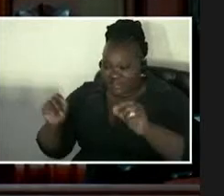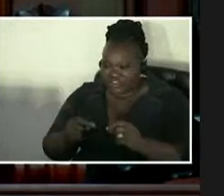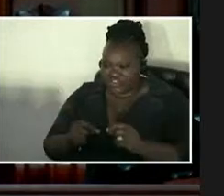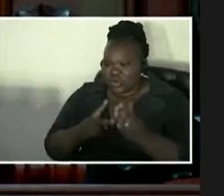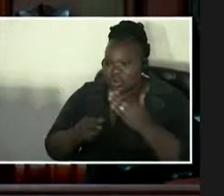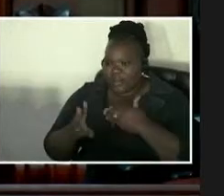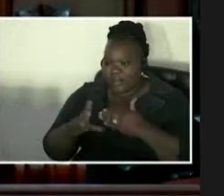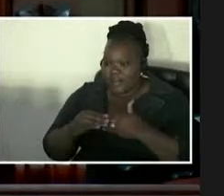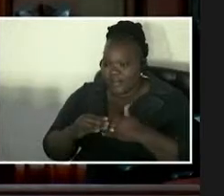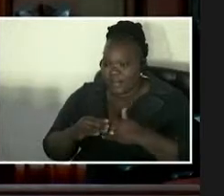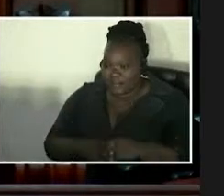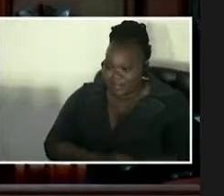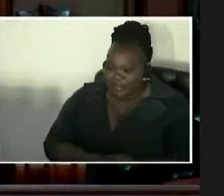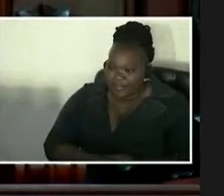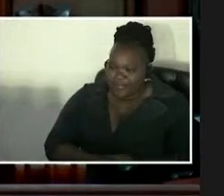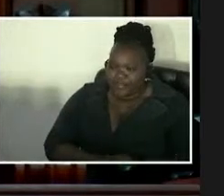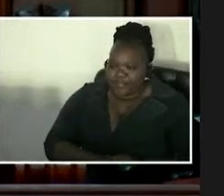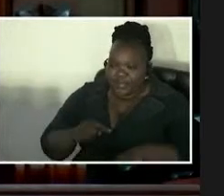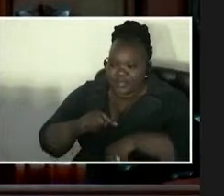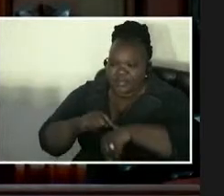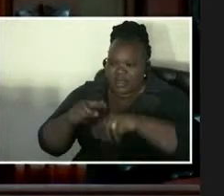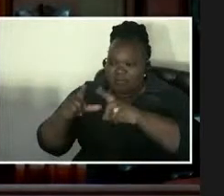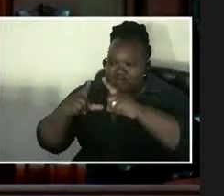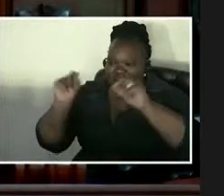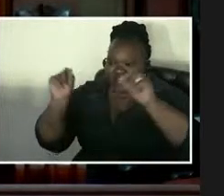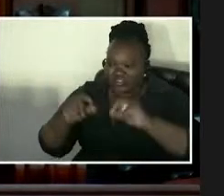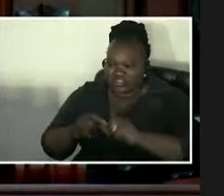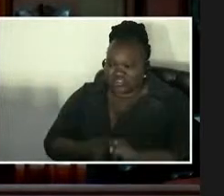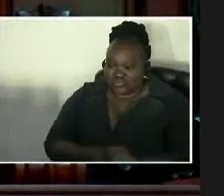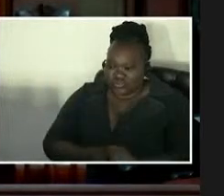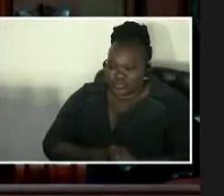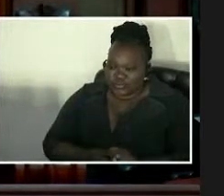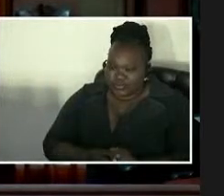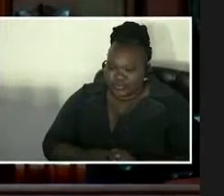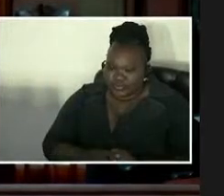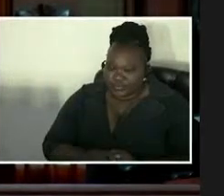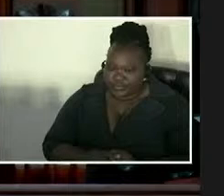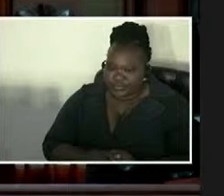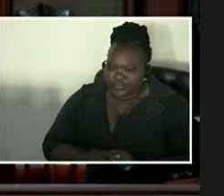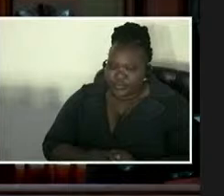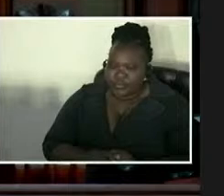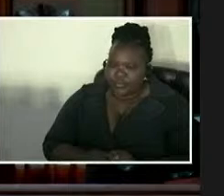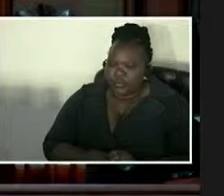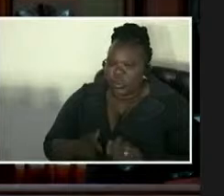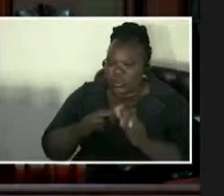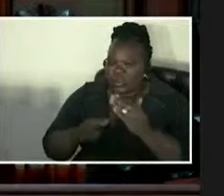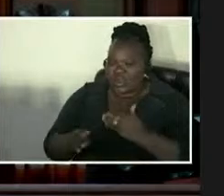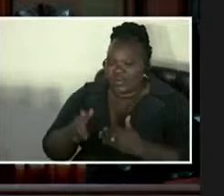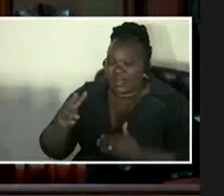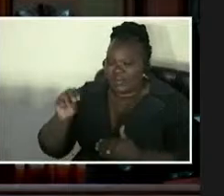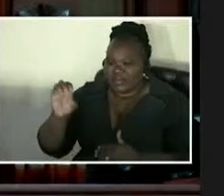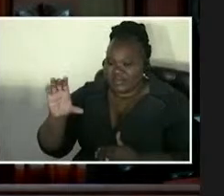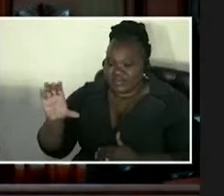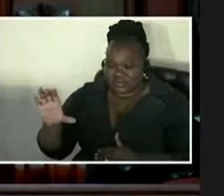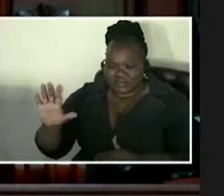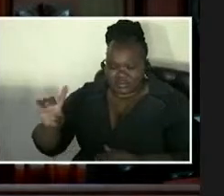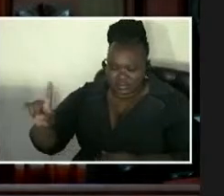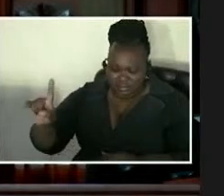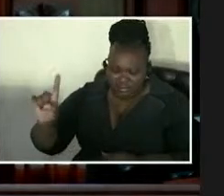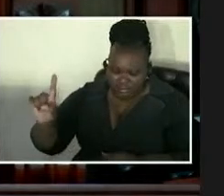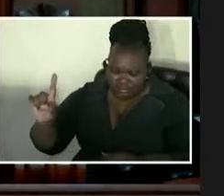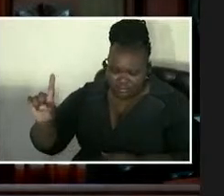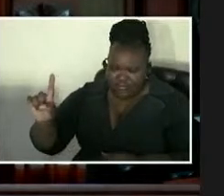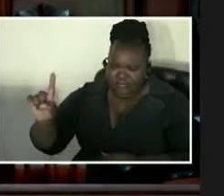remember your time is up honorable number let me see let me see